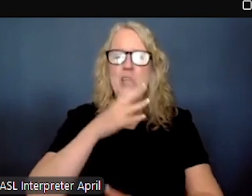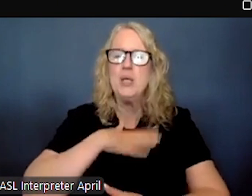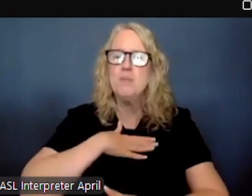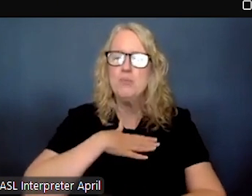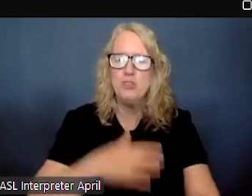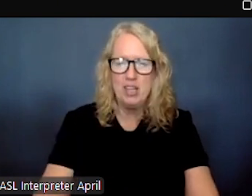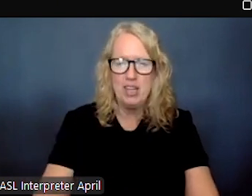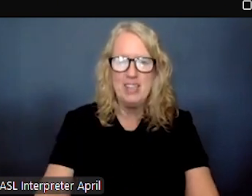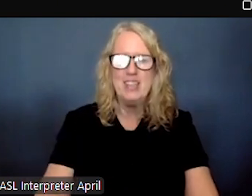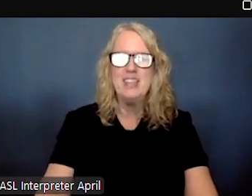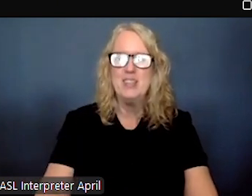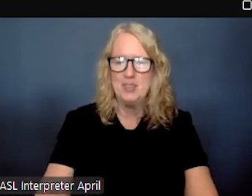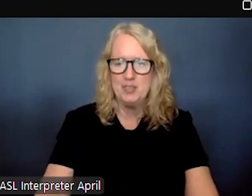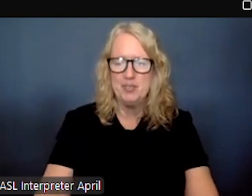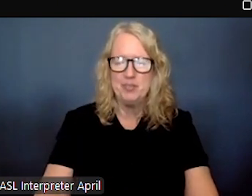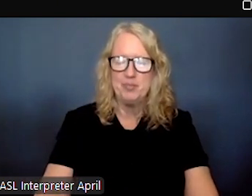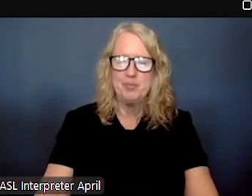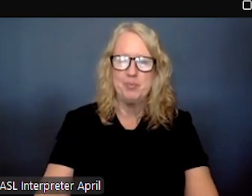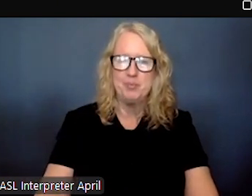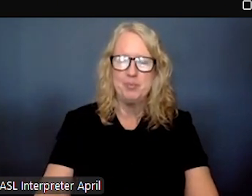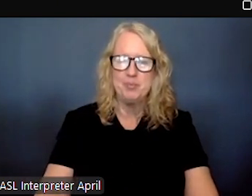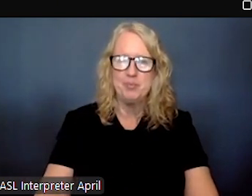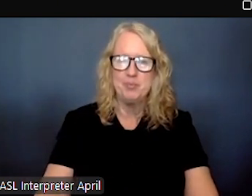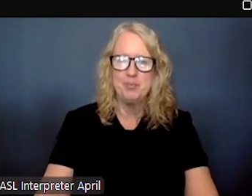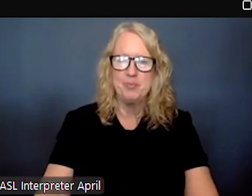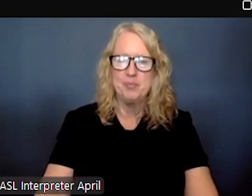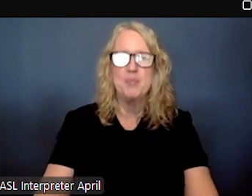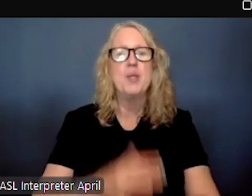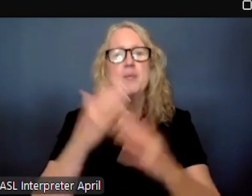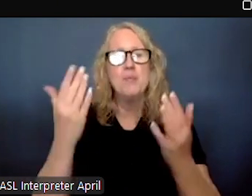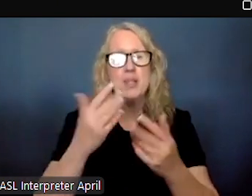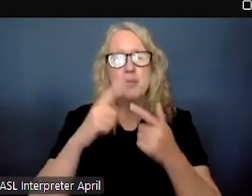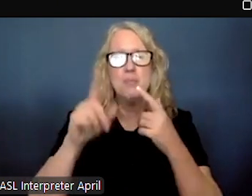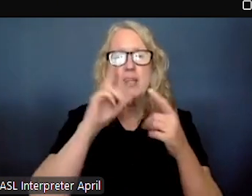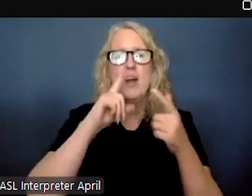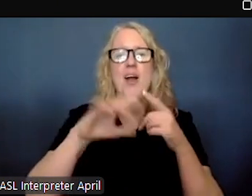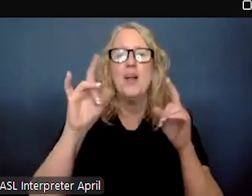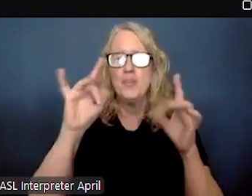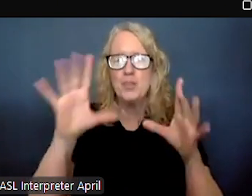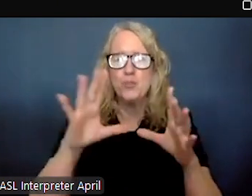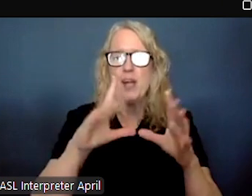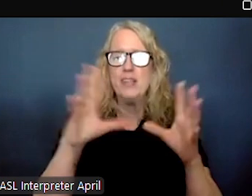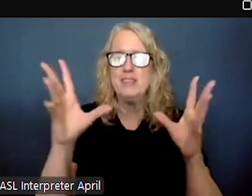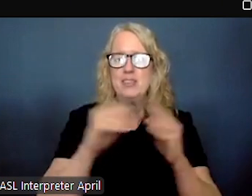appreciate being on the Crisis Jam today.